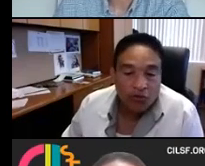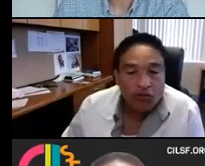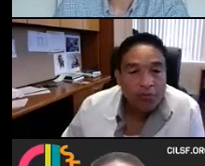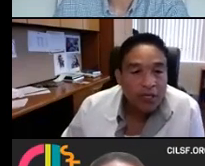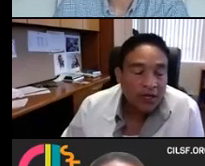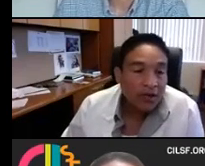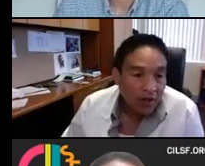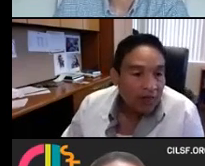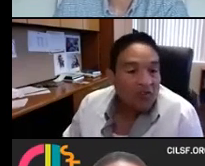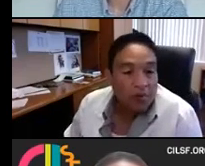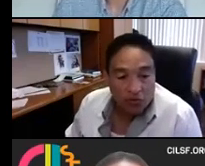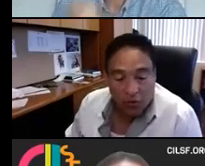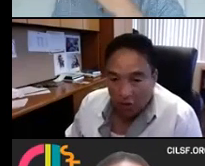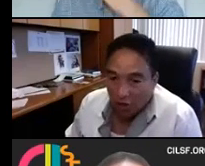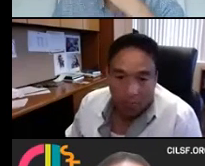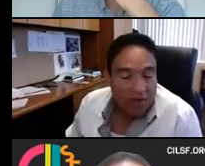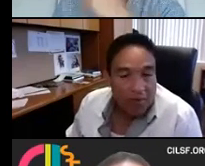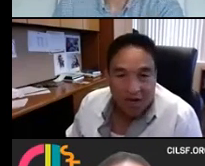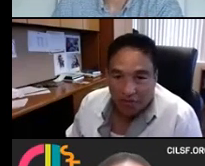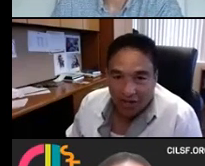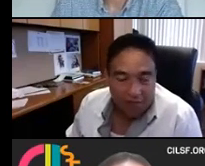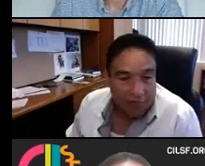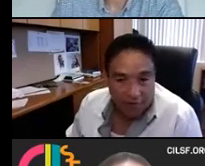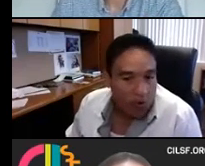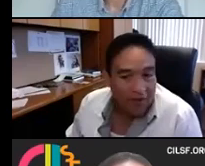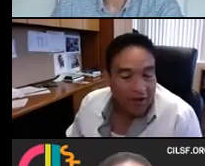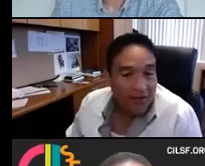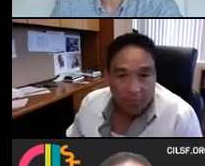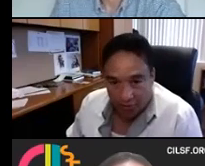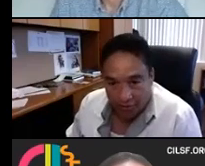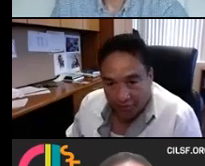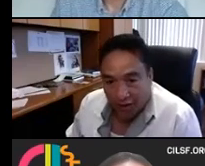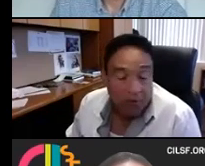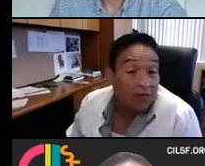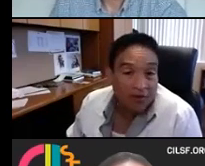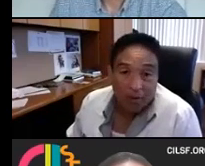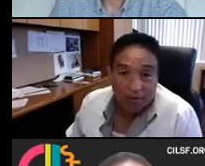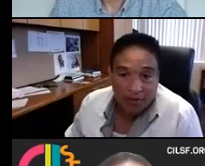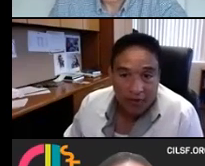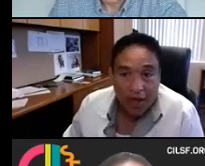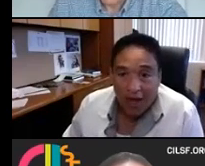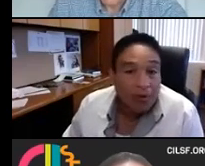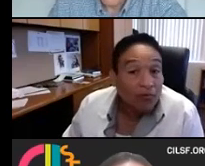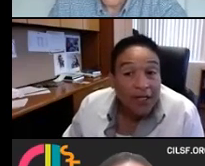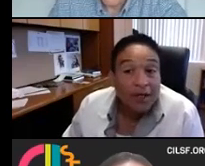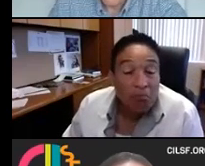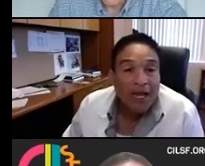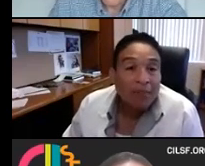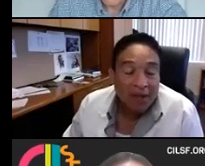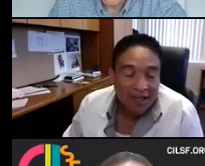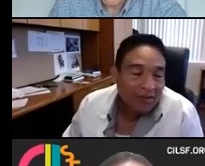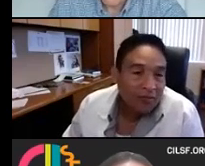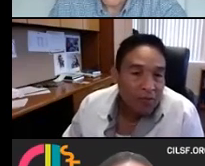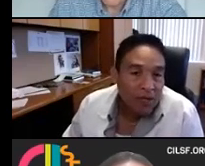internet, through social media, Facebook, Twitter, but then becomes the life of its own. And then you see the press covering some of this, but really